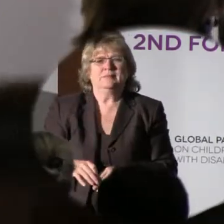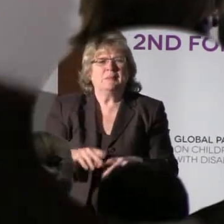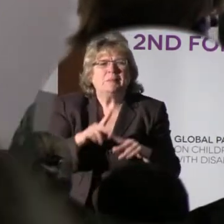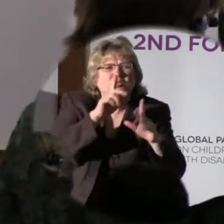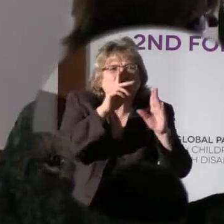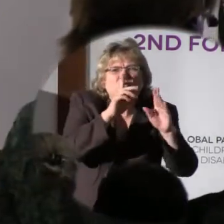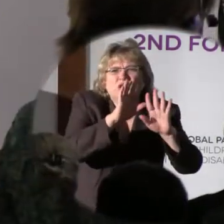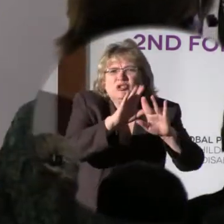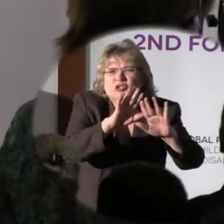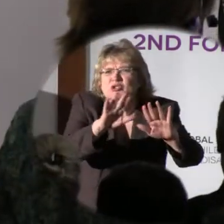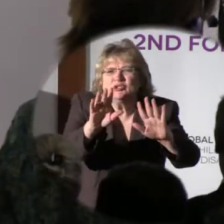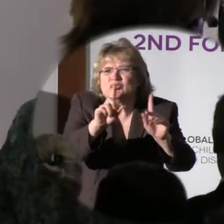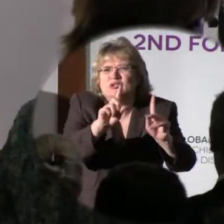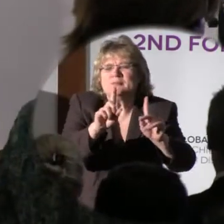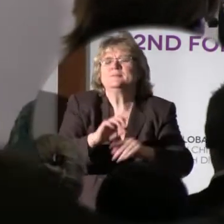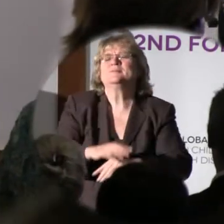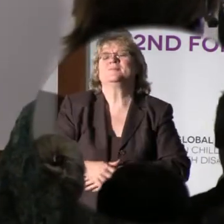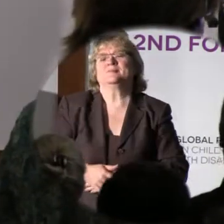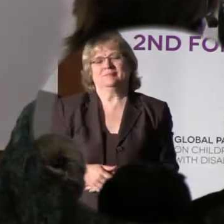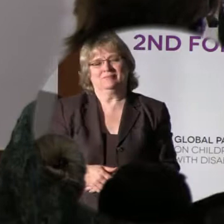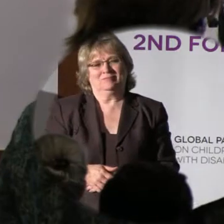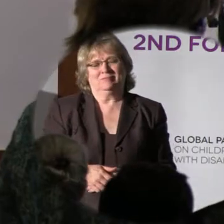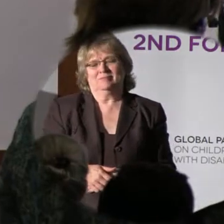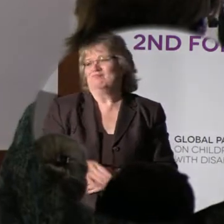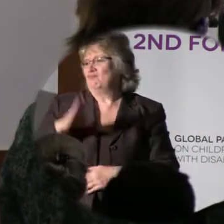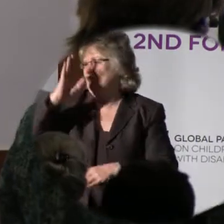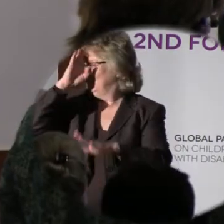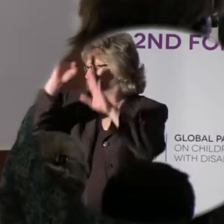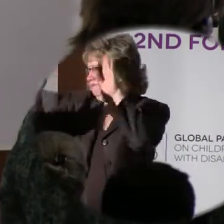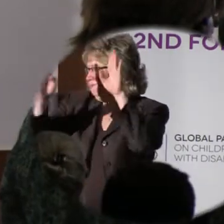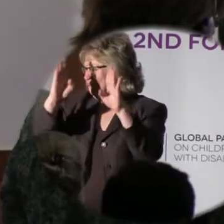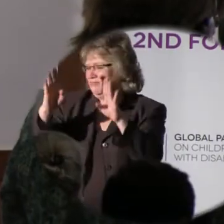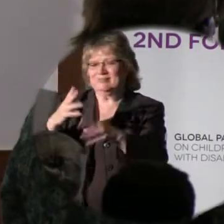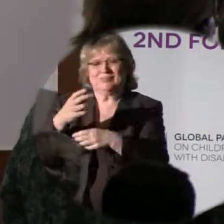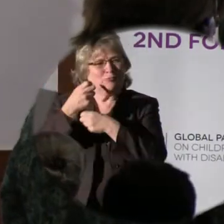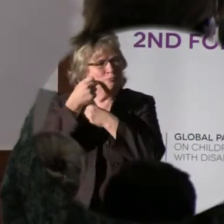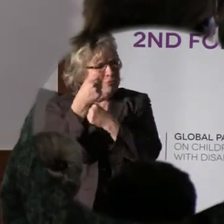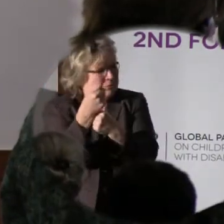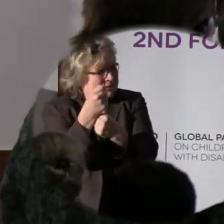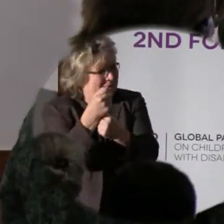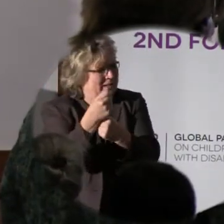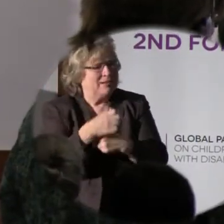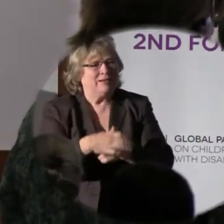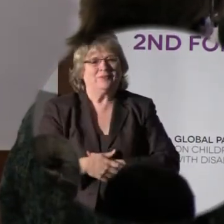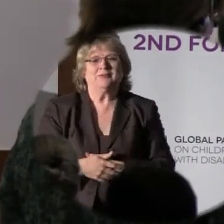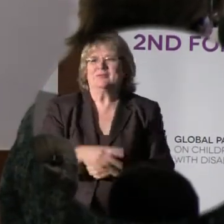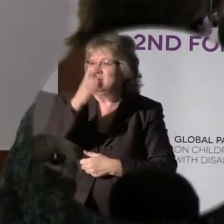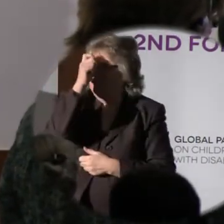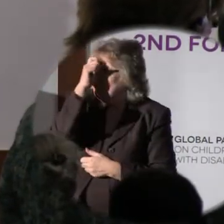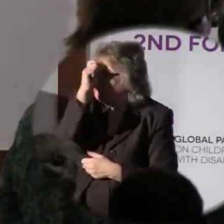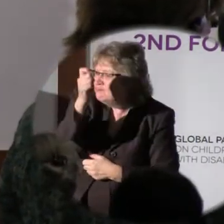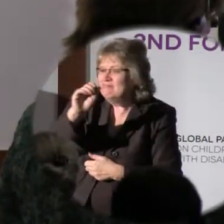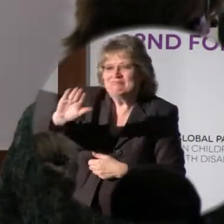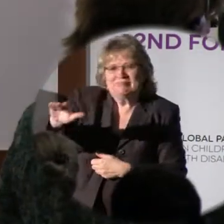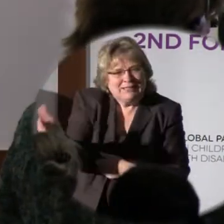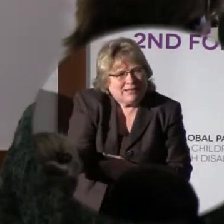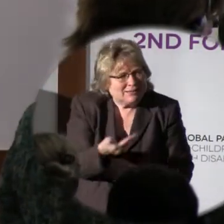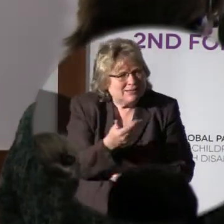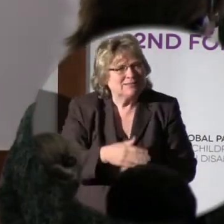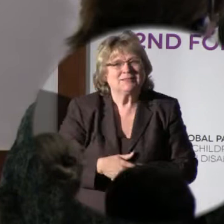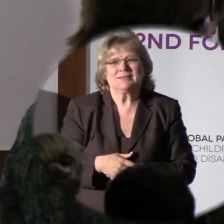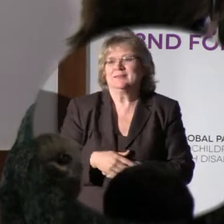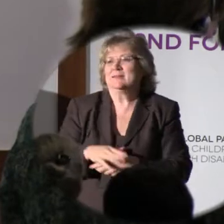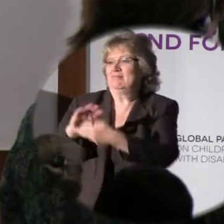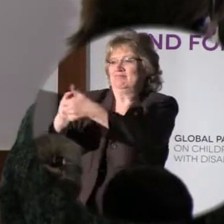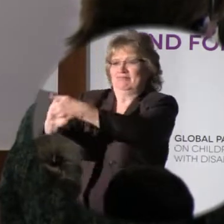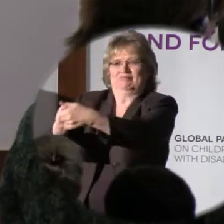deputy ministers, distinguished guests and colleagues, on behalf of the Department of Economic and Social Affairs, also known